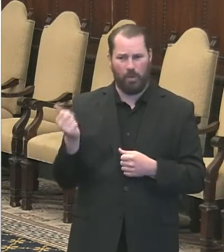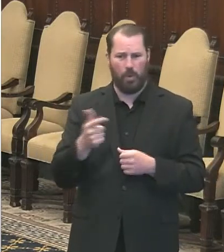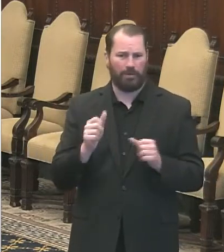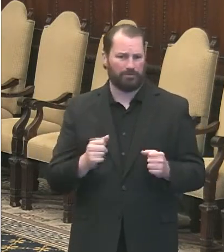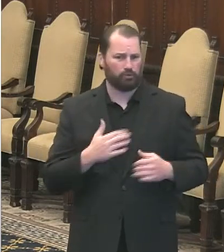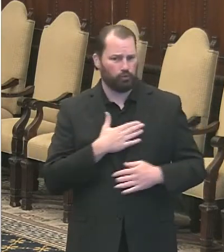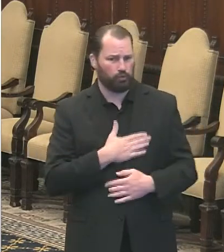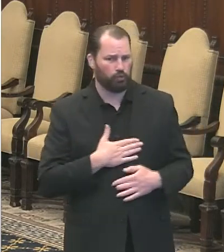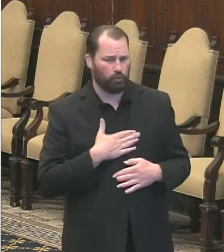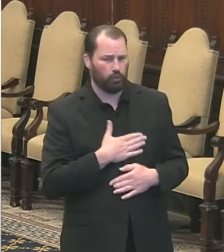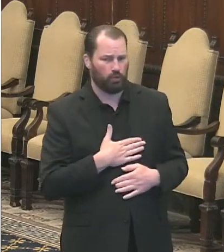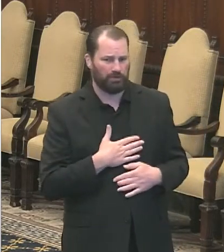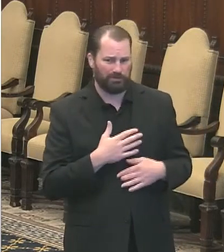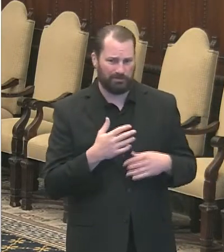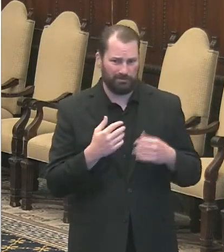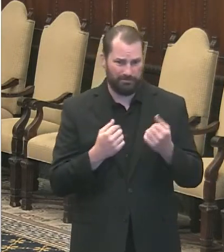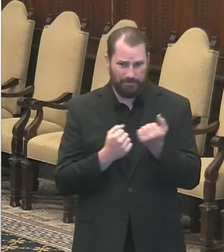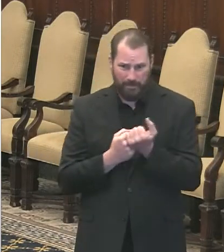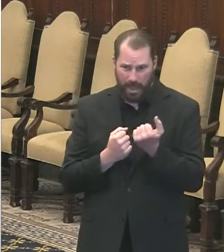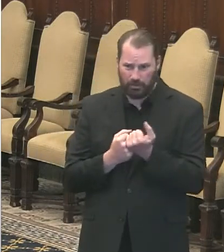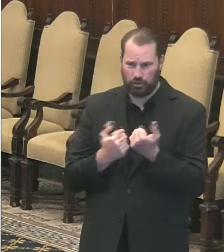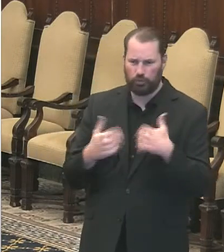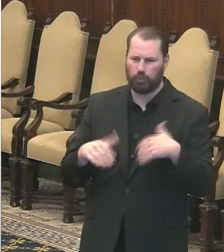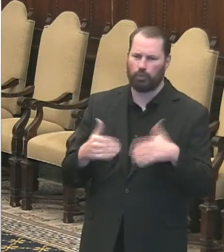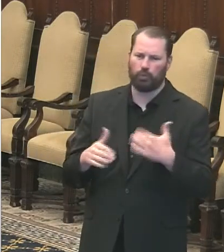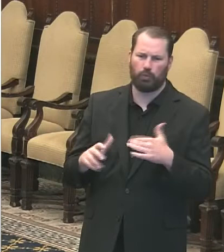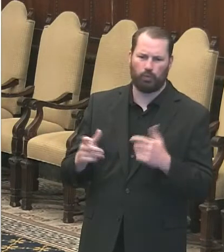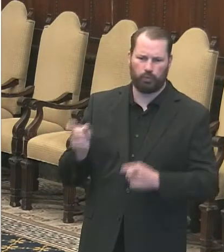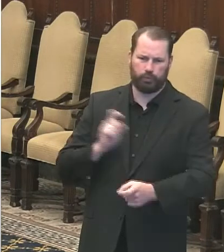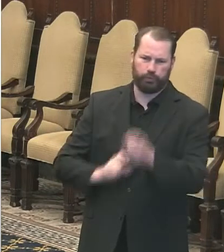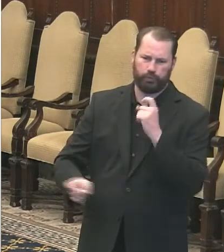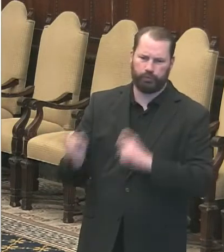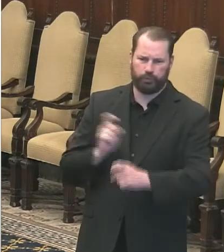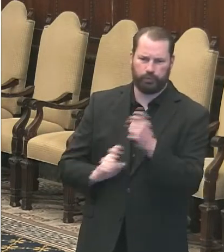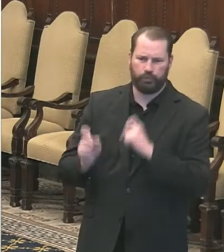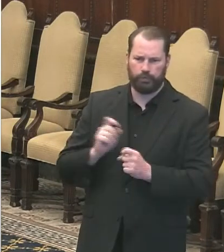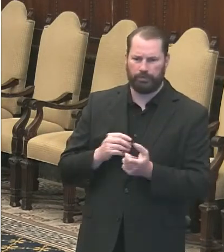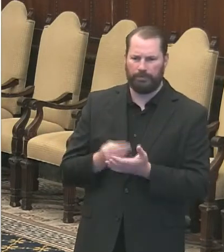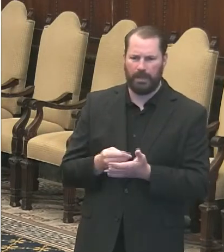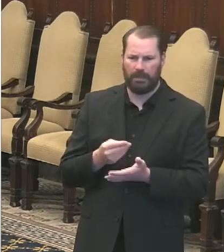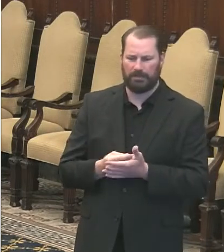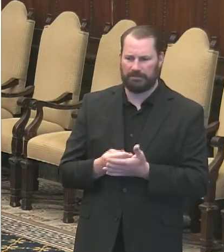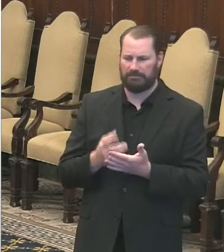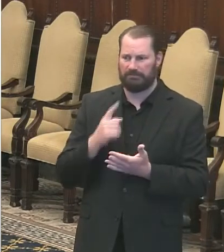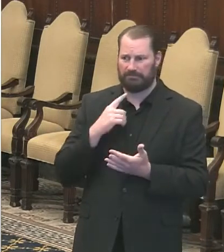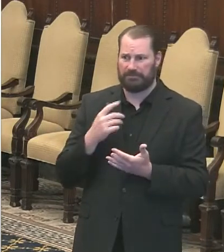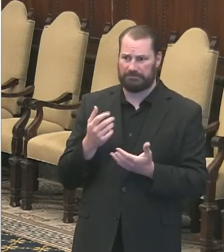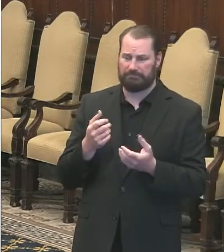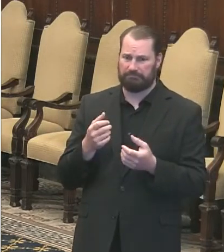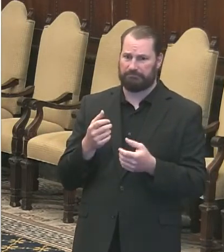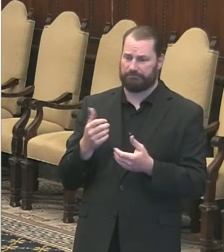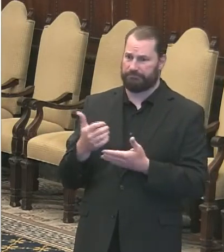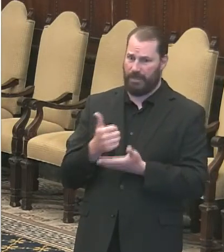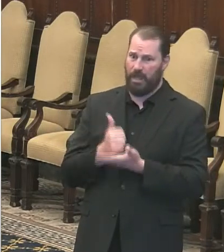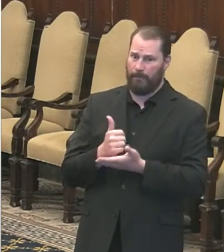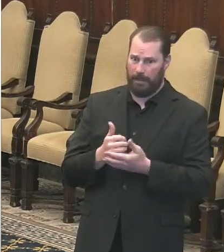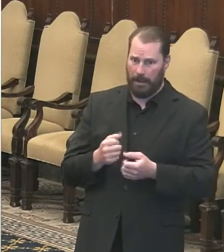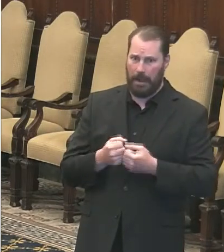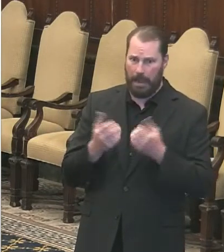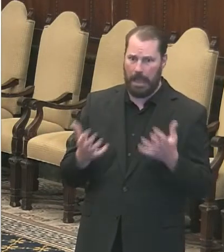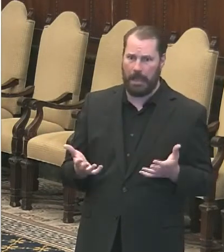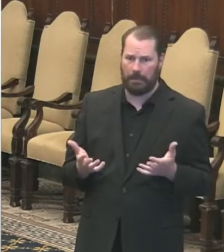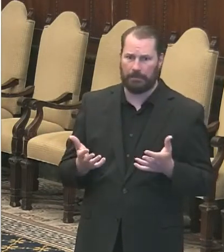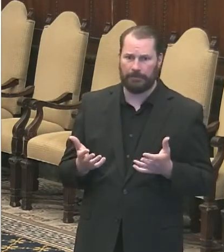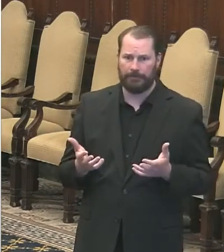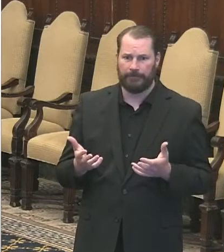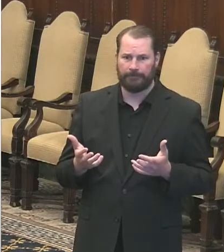have made significant investments in keeping this festival alive have stepped up again. They are committed to making sure that this